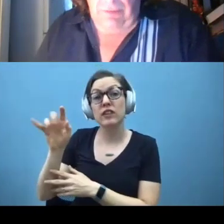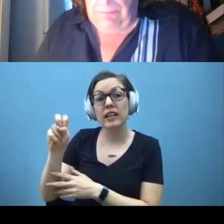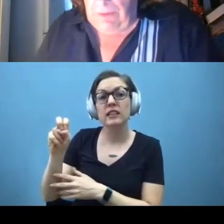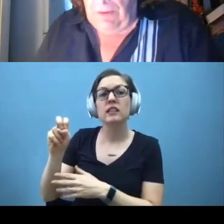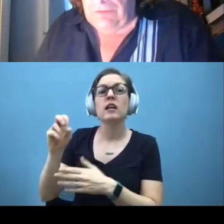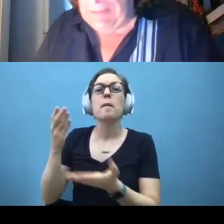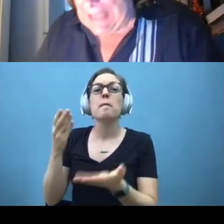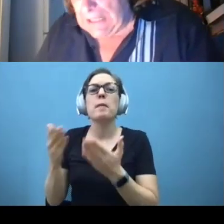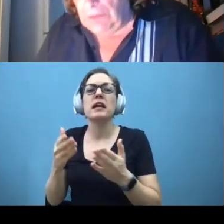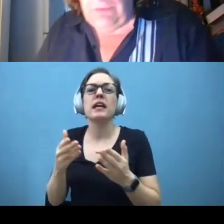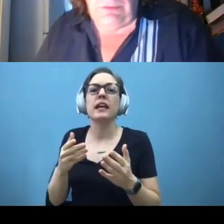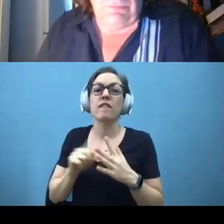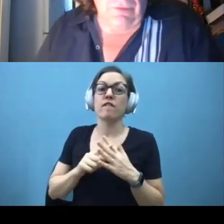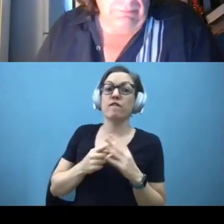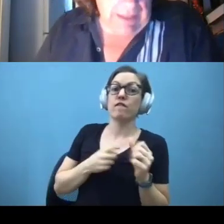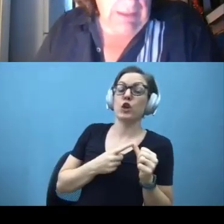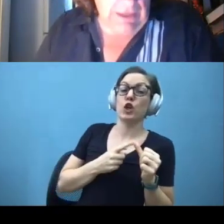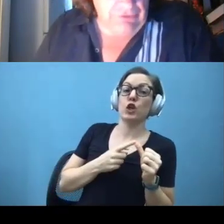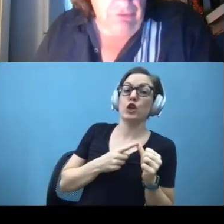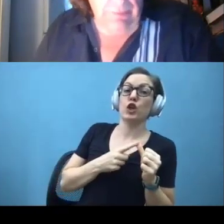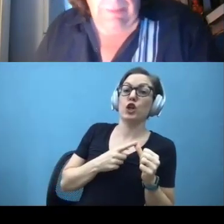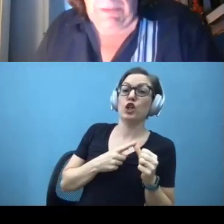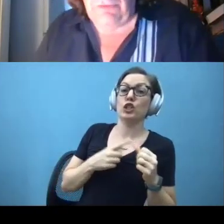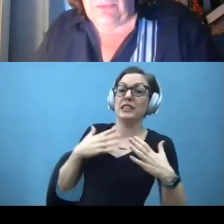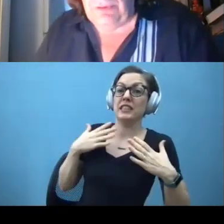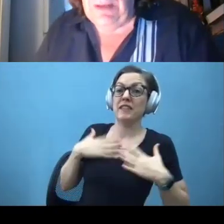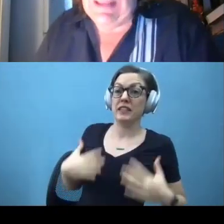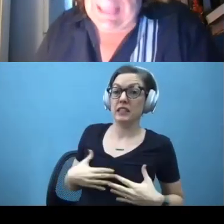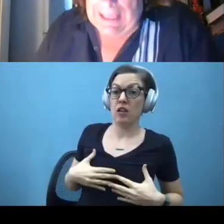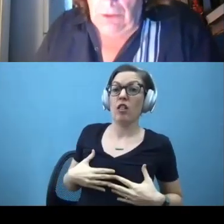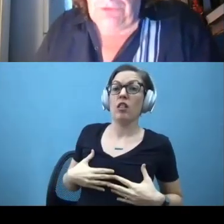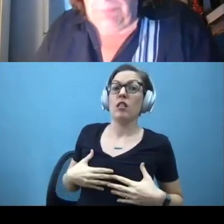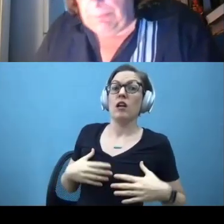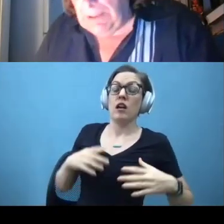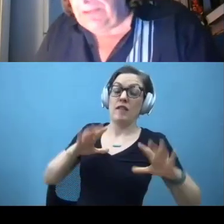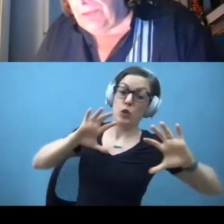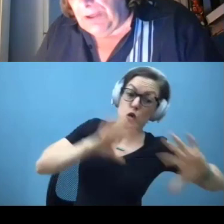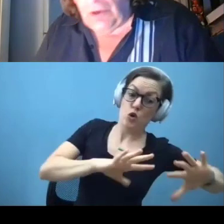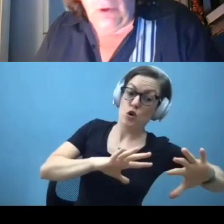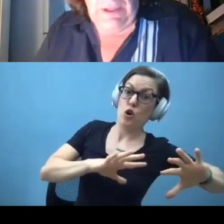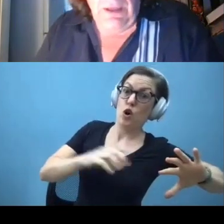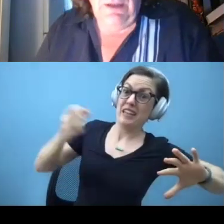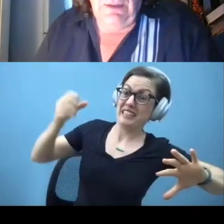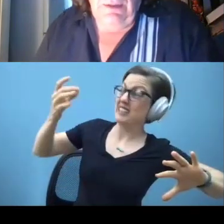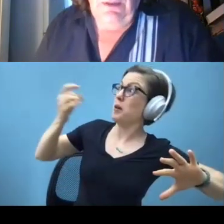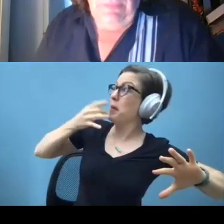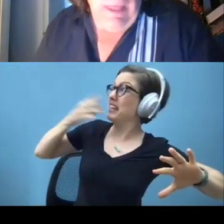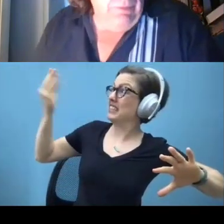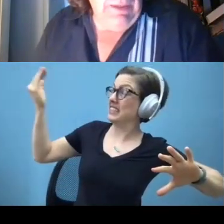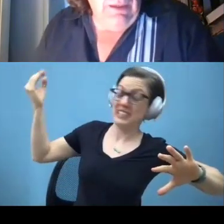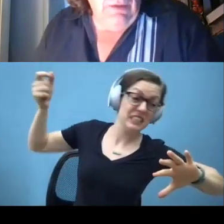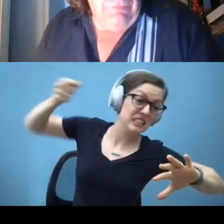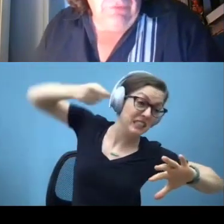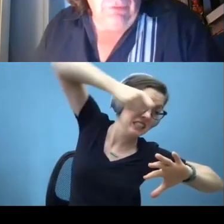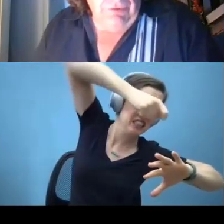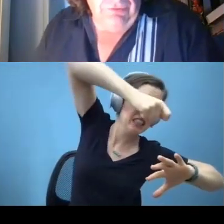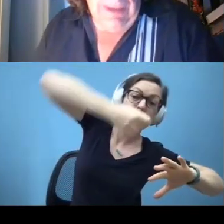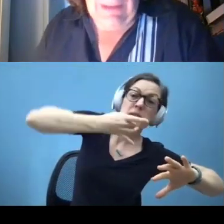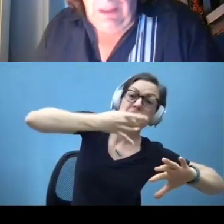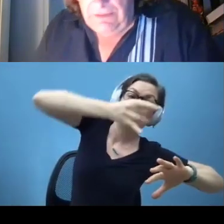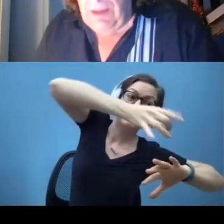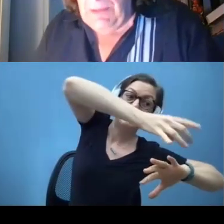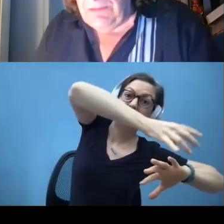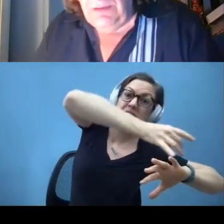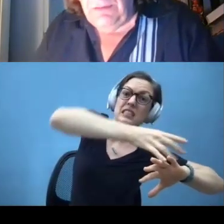restraint. If you have to be held for medication to be administered, held to be placed on a gurney, that would be a physical